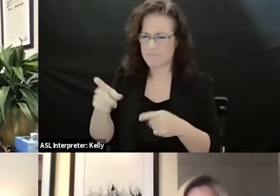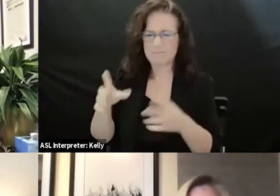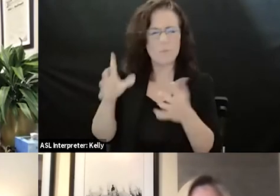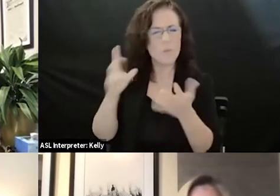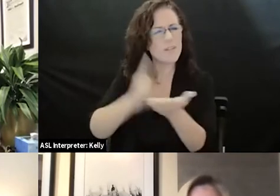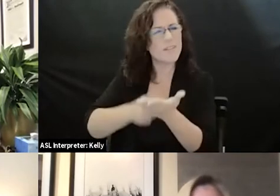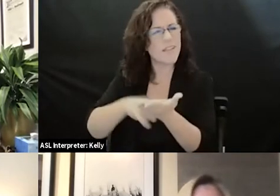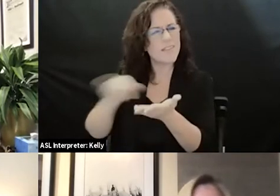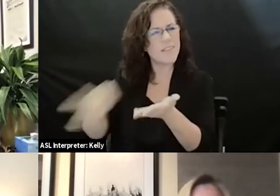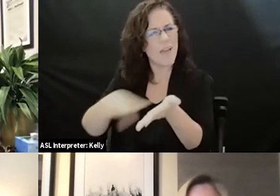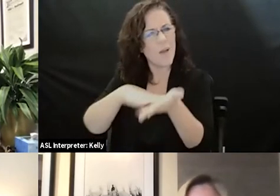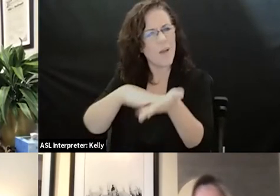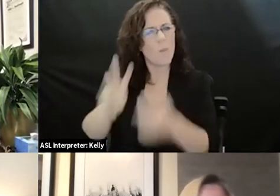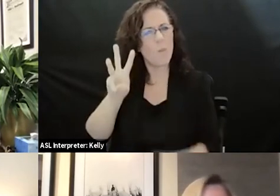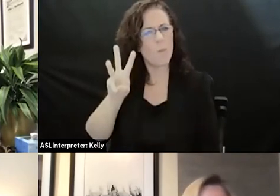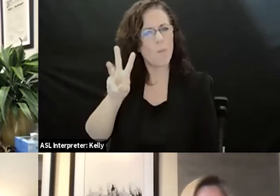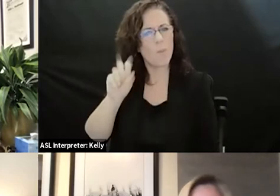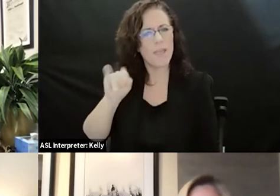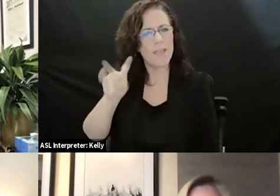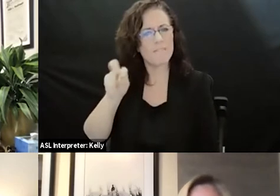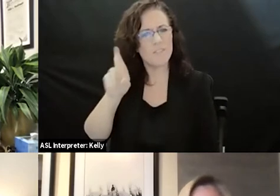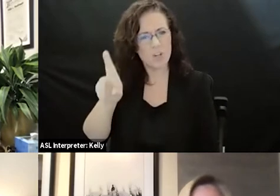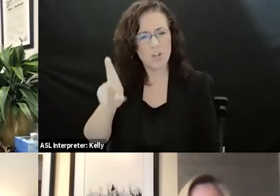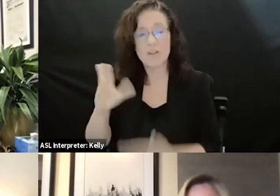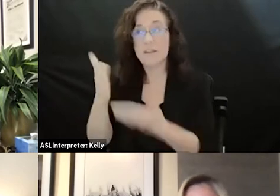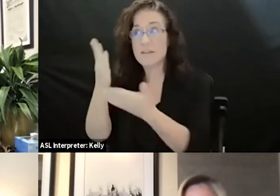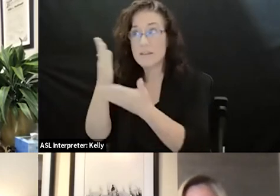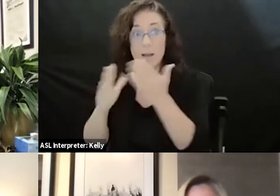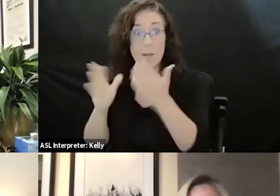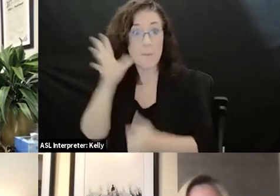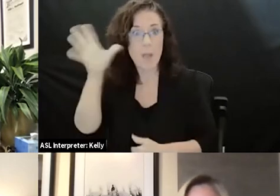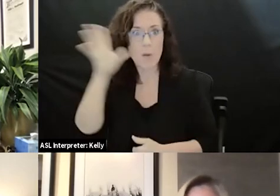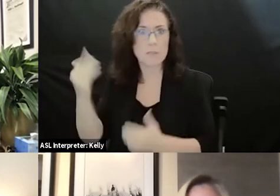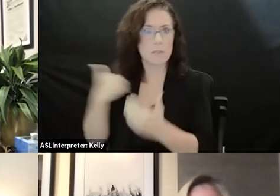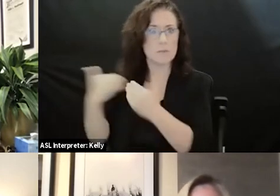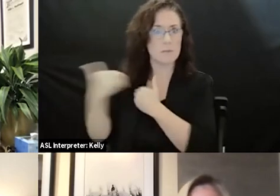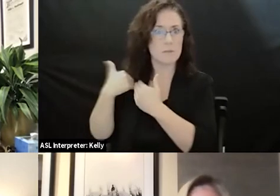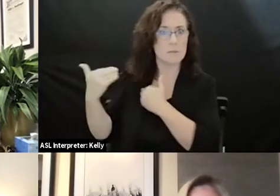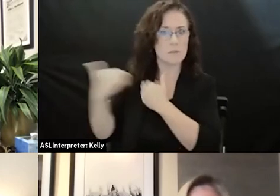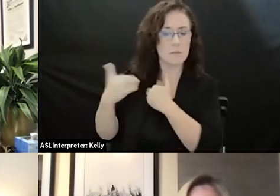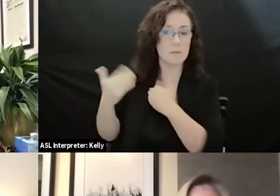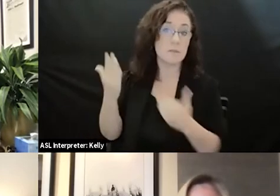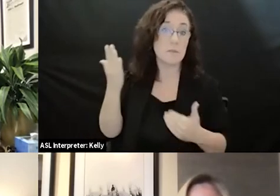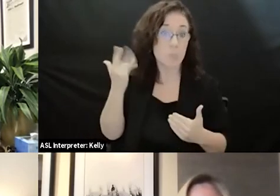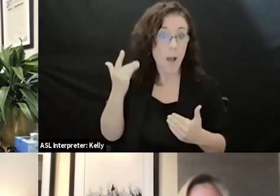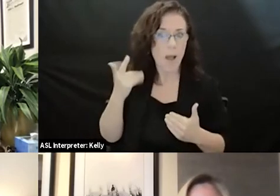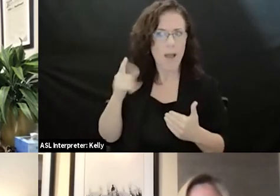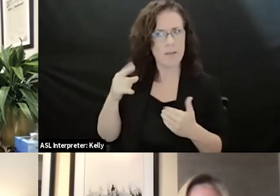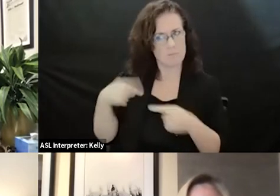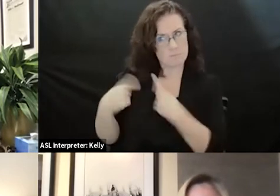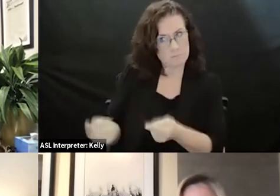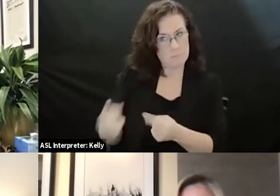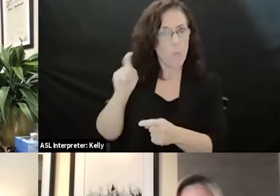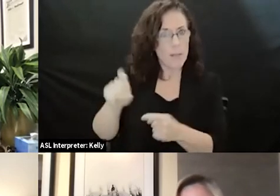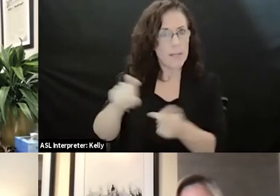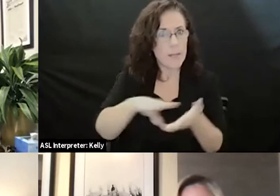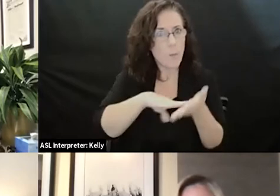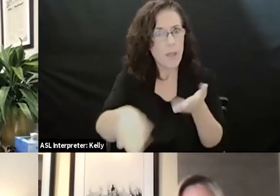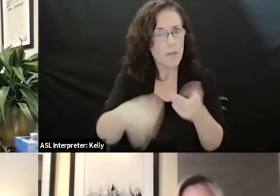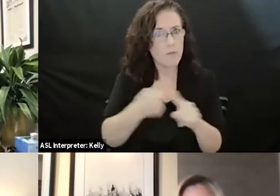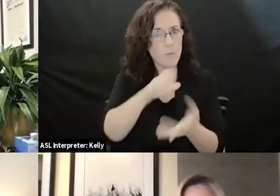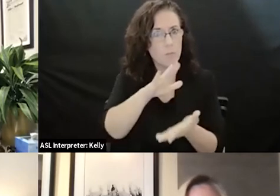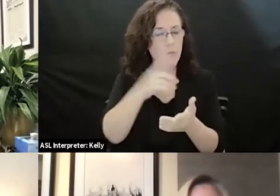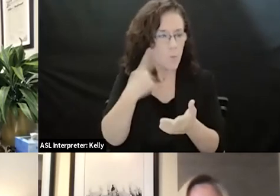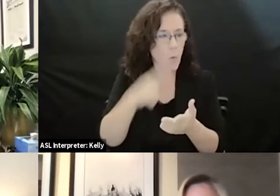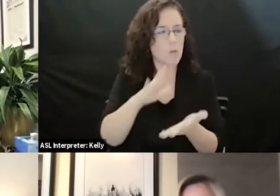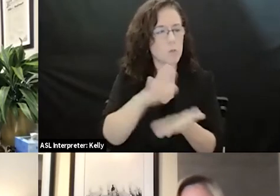understandably from parents about one of the waiver the waiver the waiver because again that for months that was the focus um so uh me